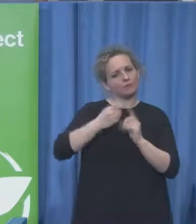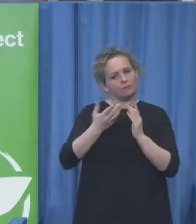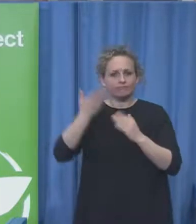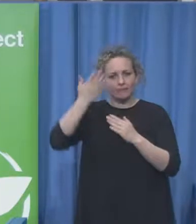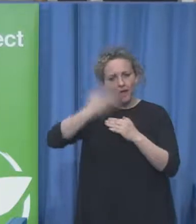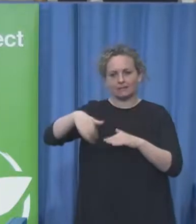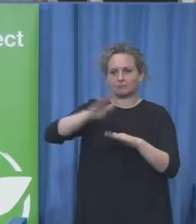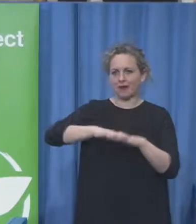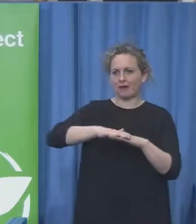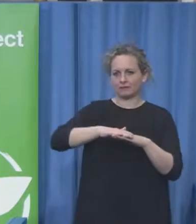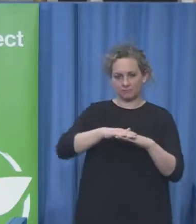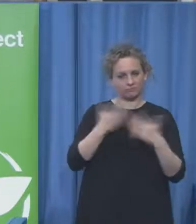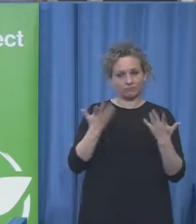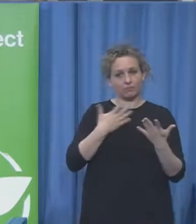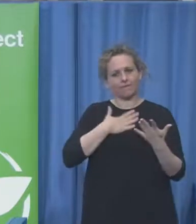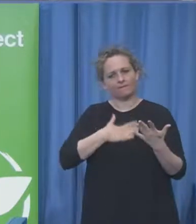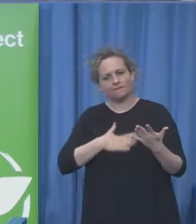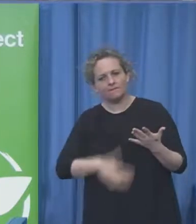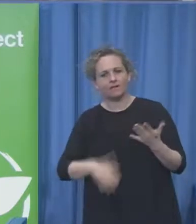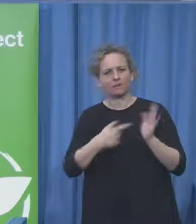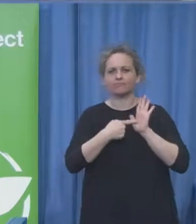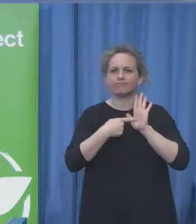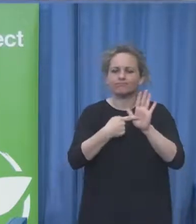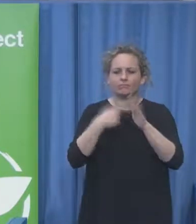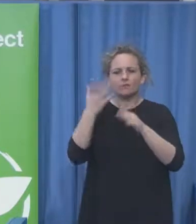this year's Zero Project conference.